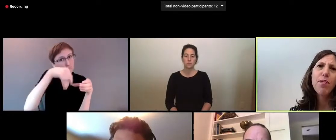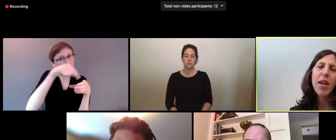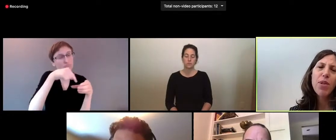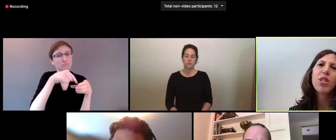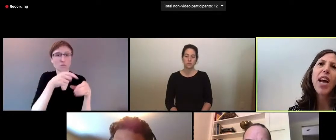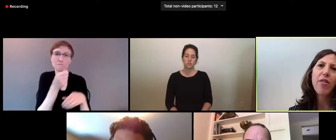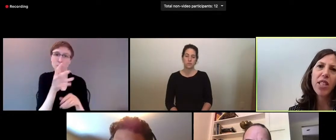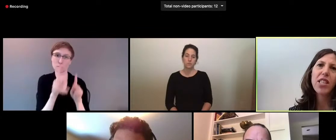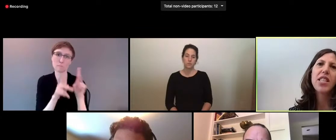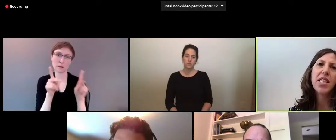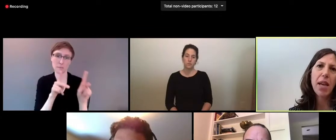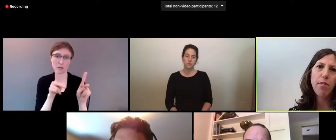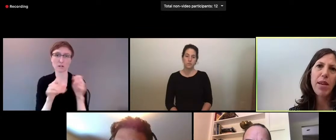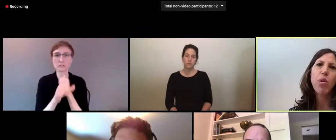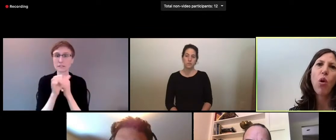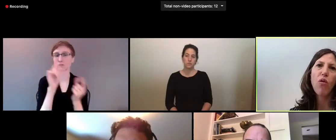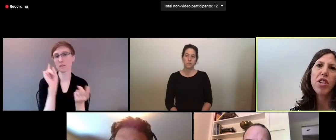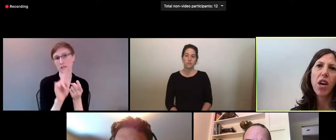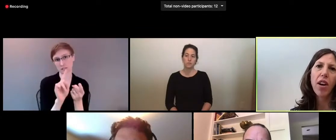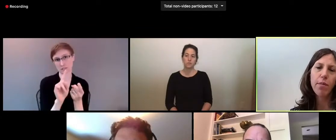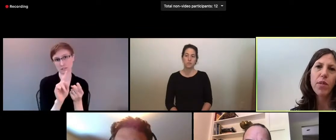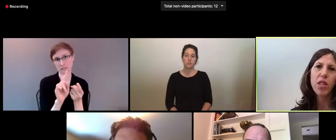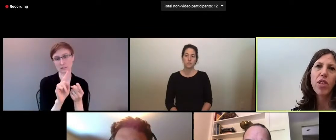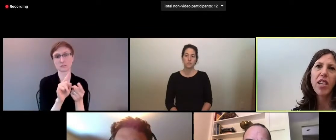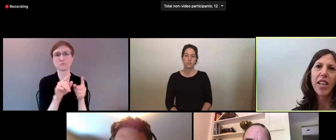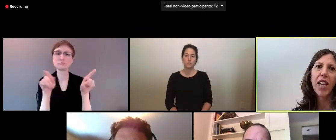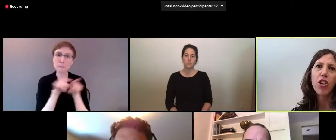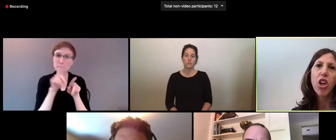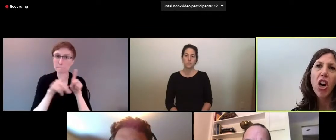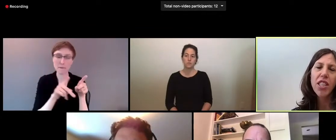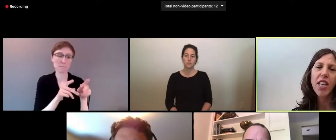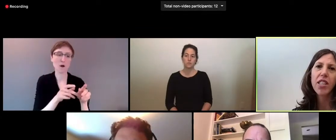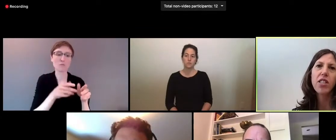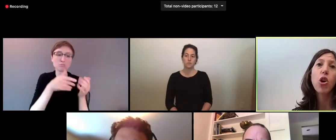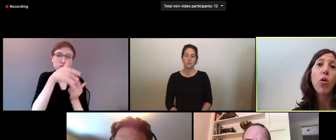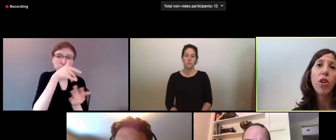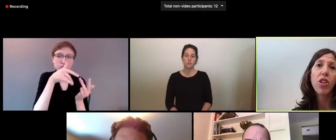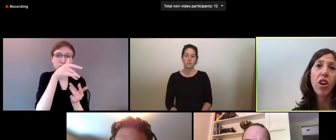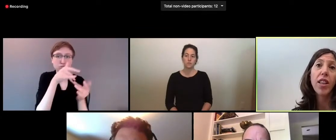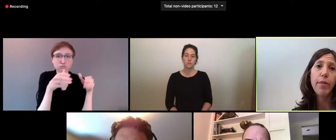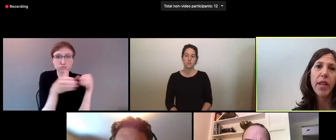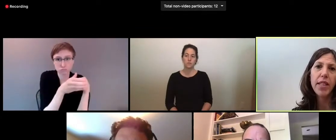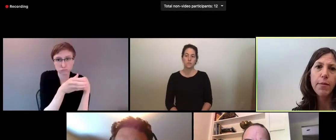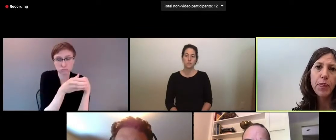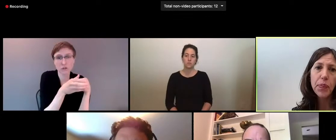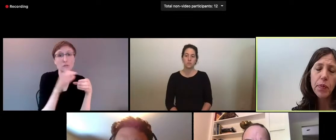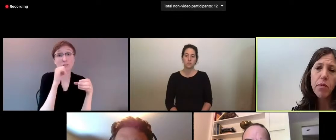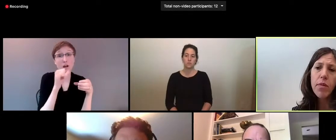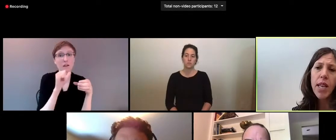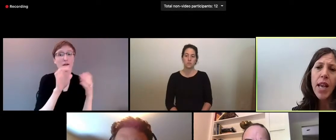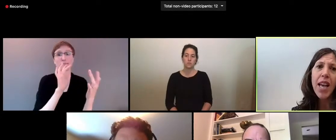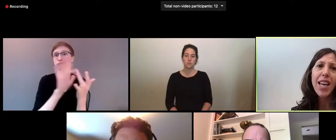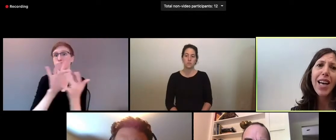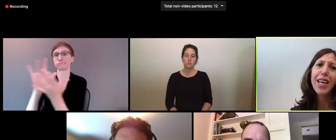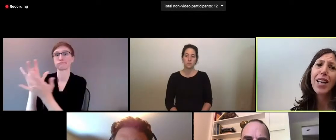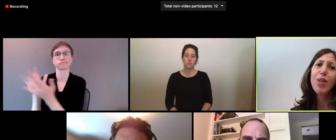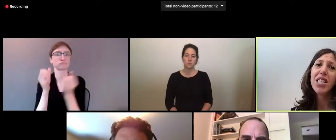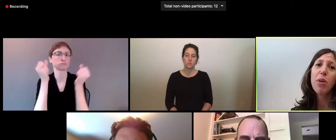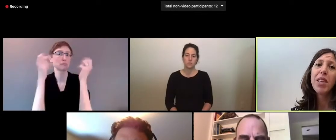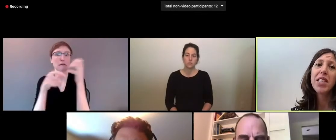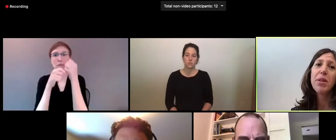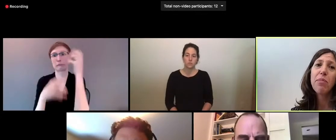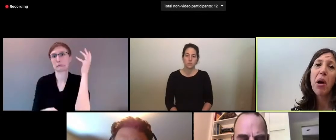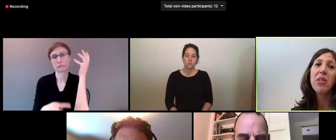And keep those gatherings to the same people over time so that, again, your contacts in total are limited.